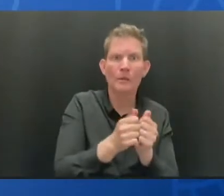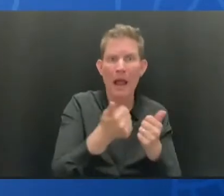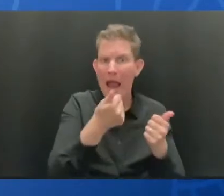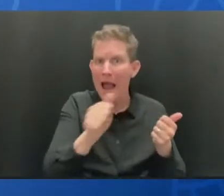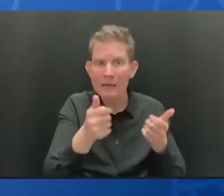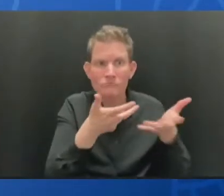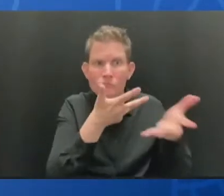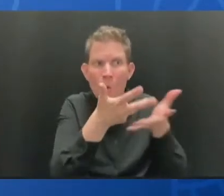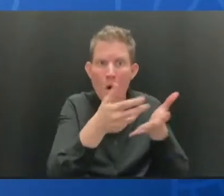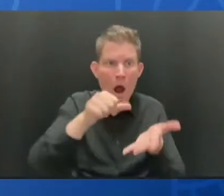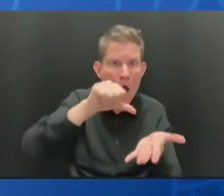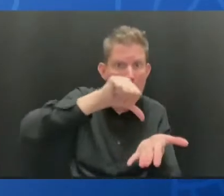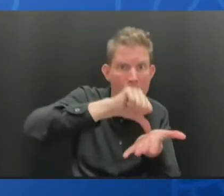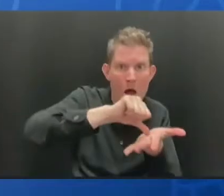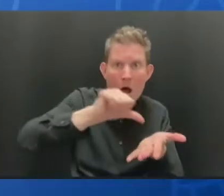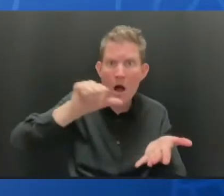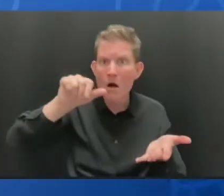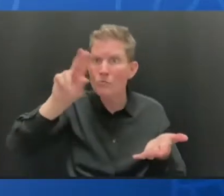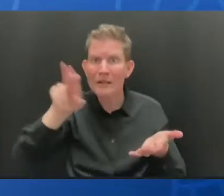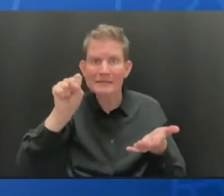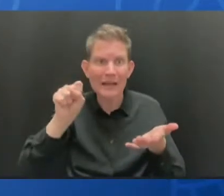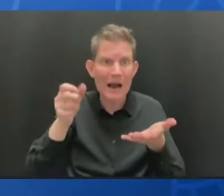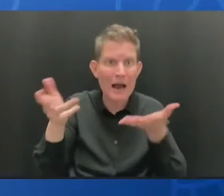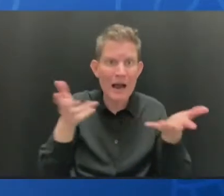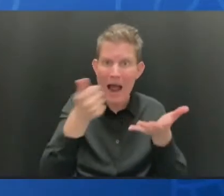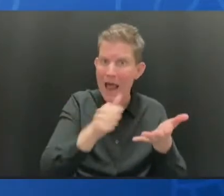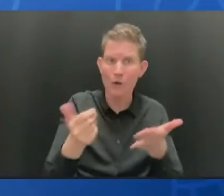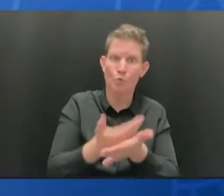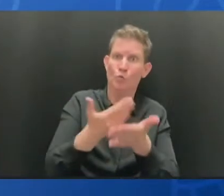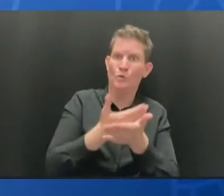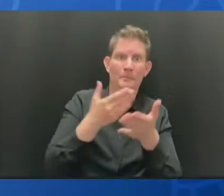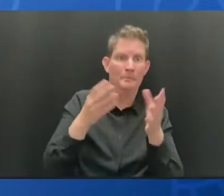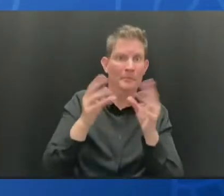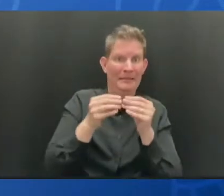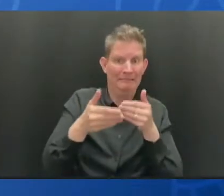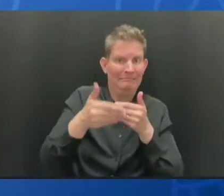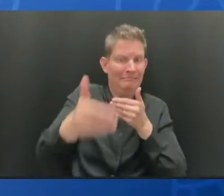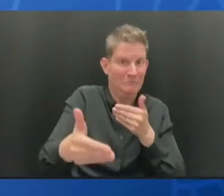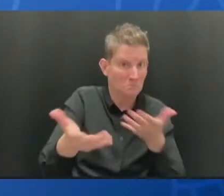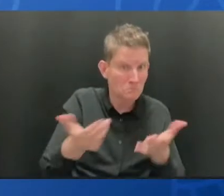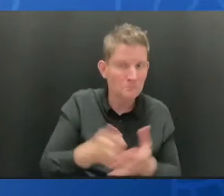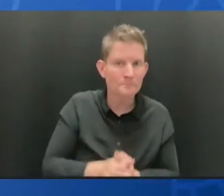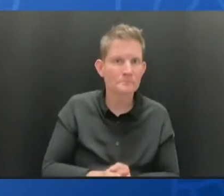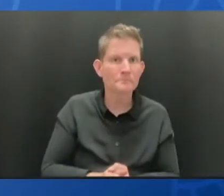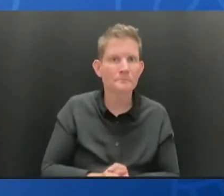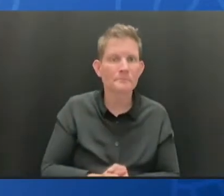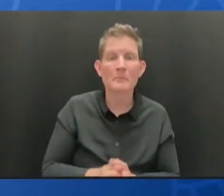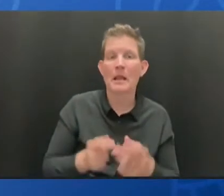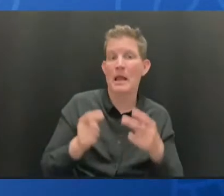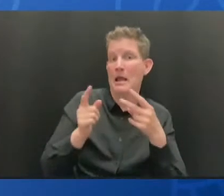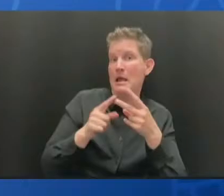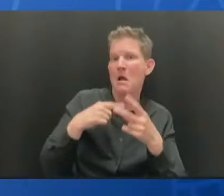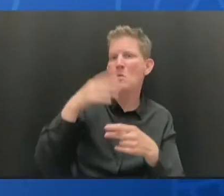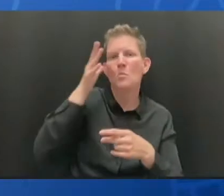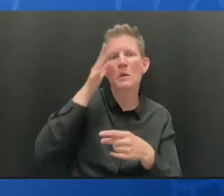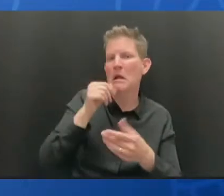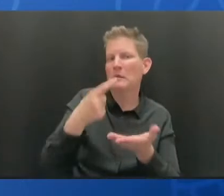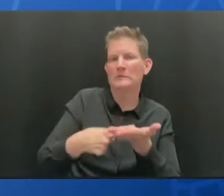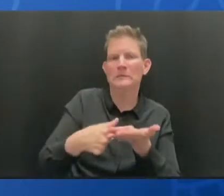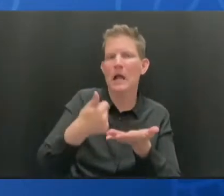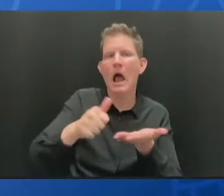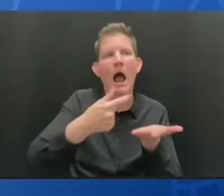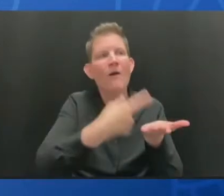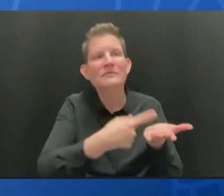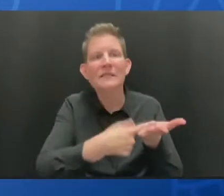ahead? Well, I will not discuss, as you might imagine, any meetings or conversations the Secretary is having that are not